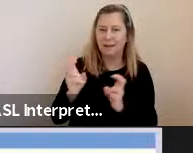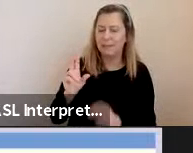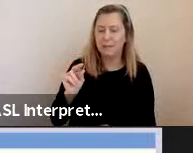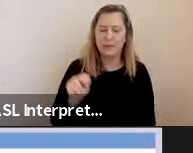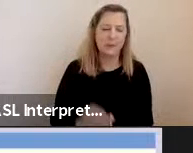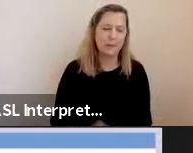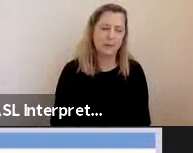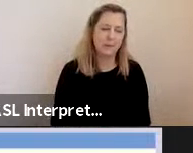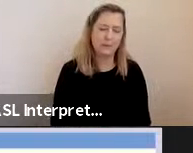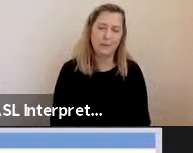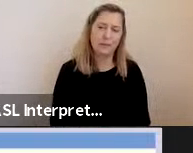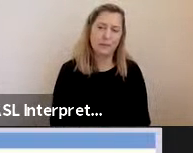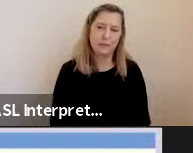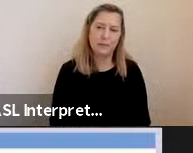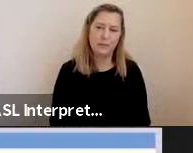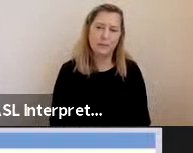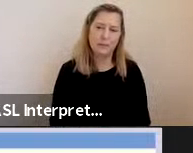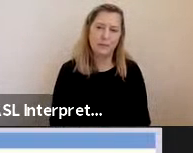Okay.